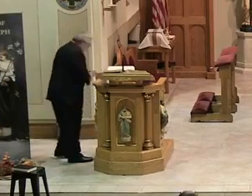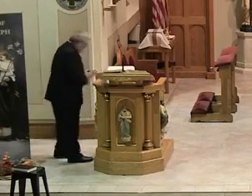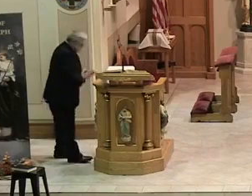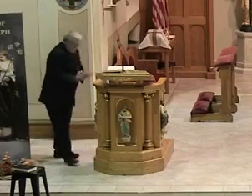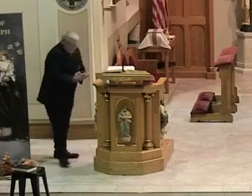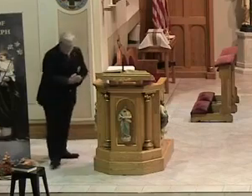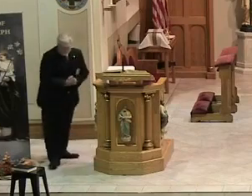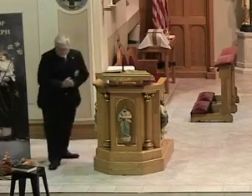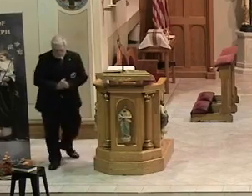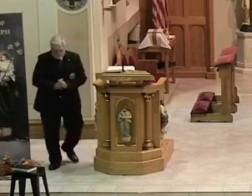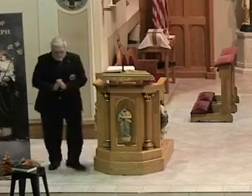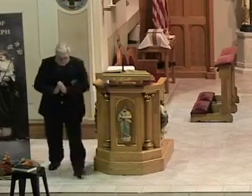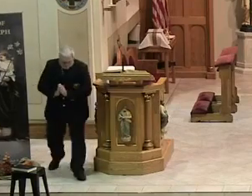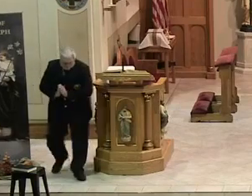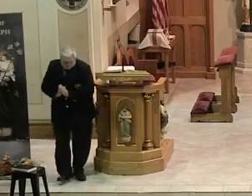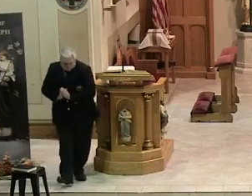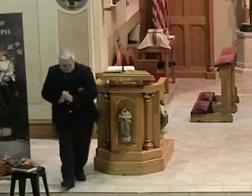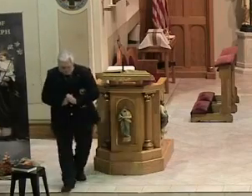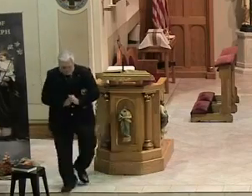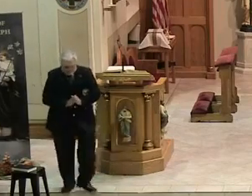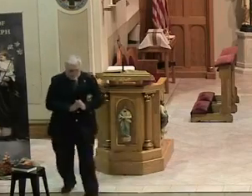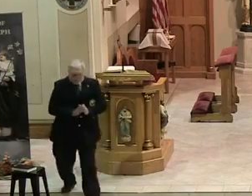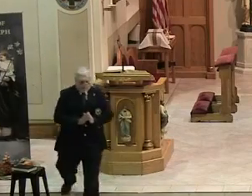our offertory.